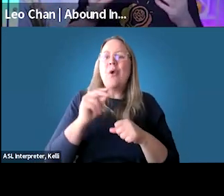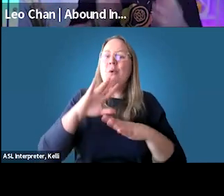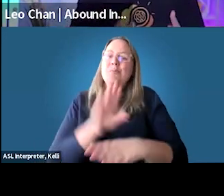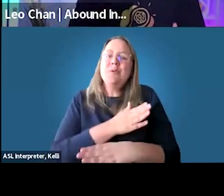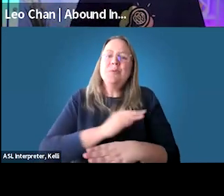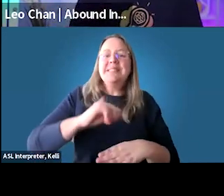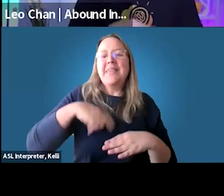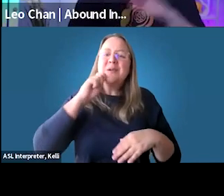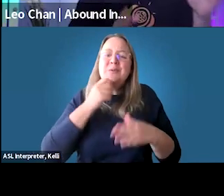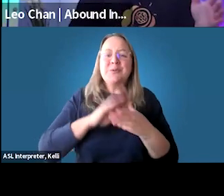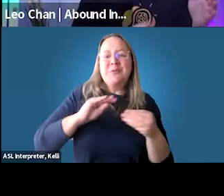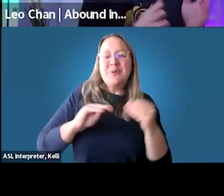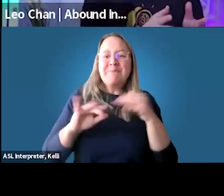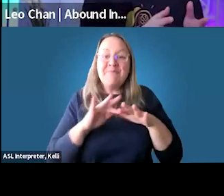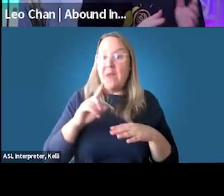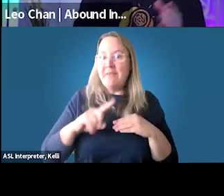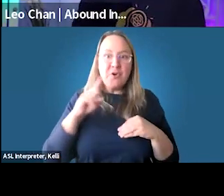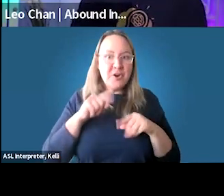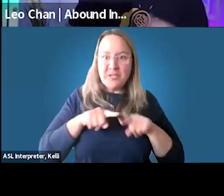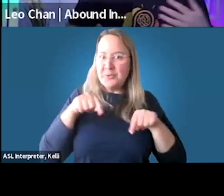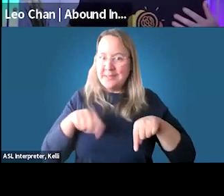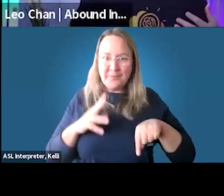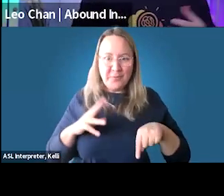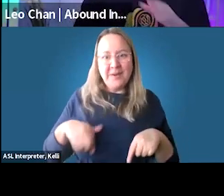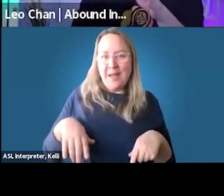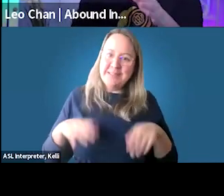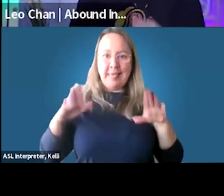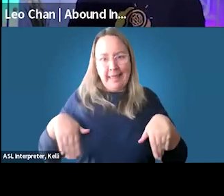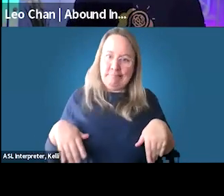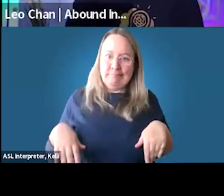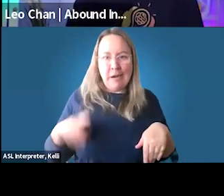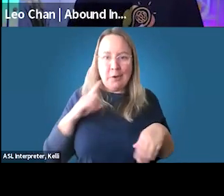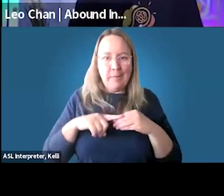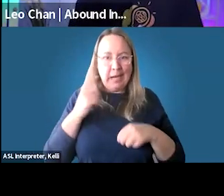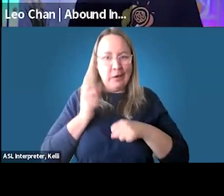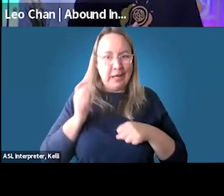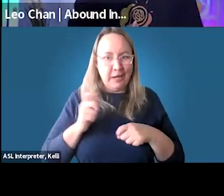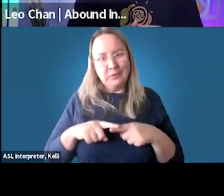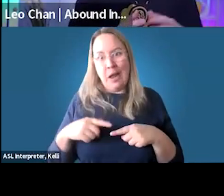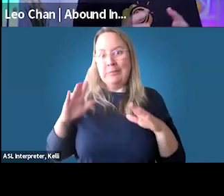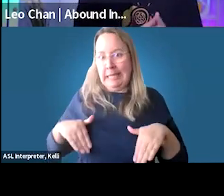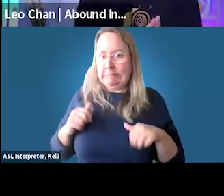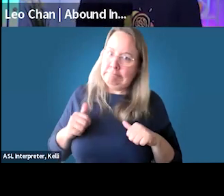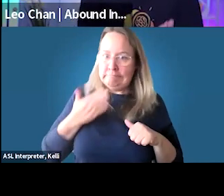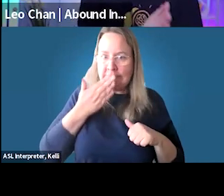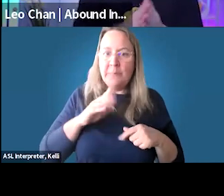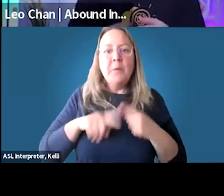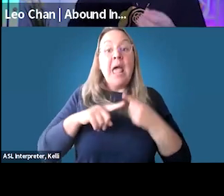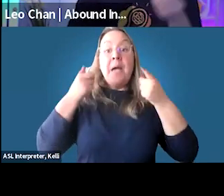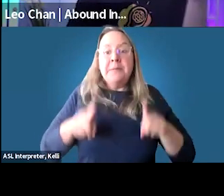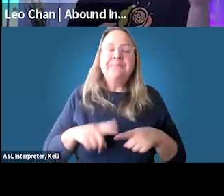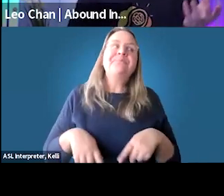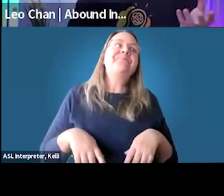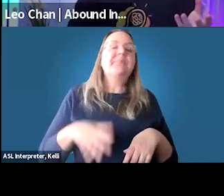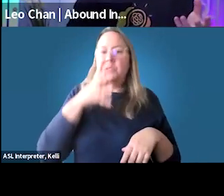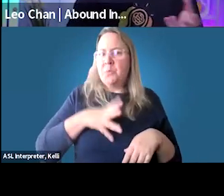insane. It's like the coolest story. So I didn't hear about it during the pandemic. I was a bit late to the game, heard about a year later. And basically what happened was